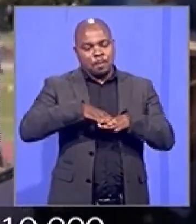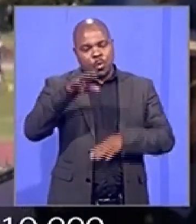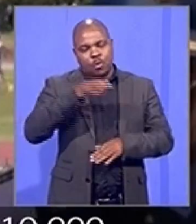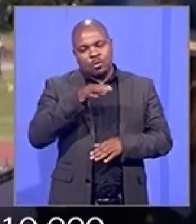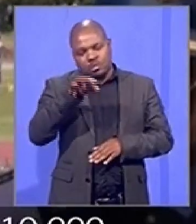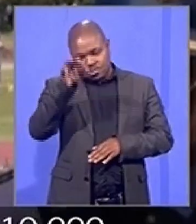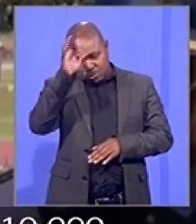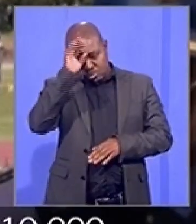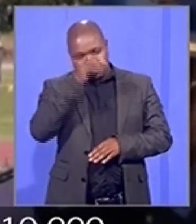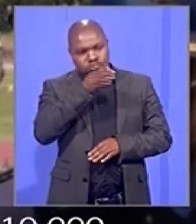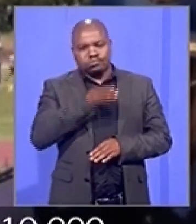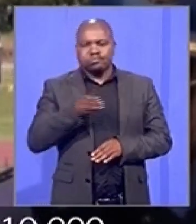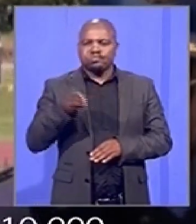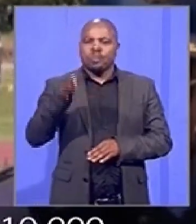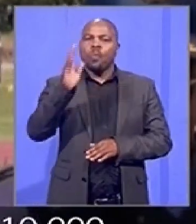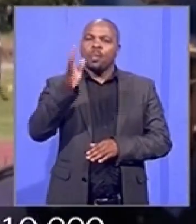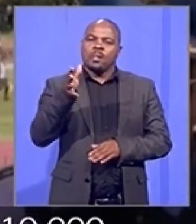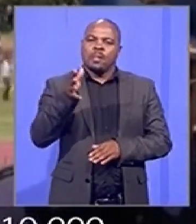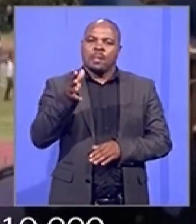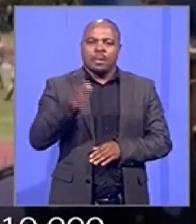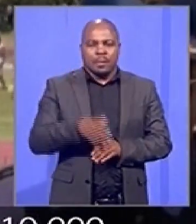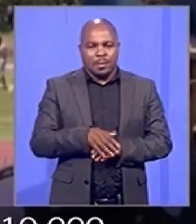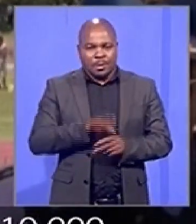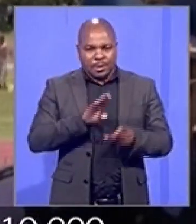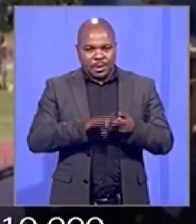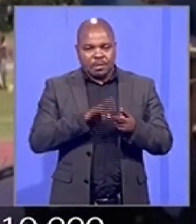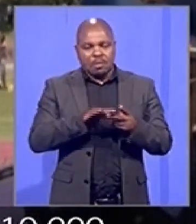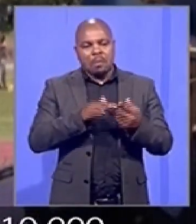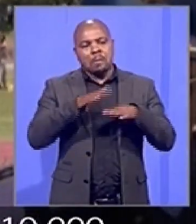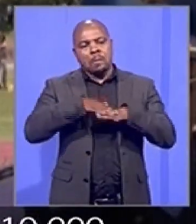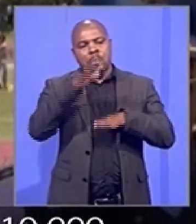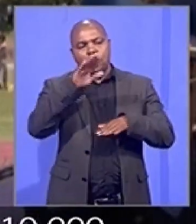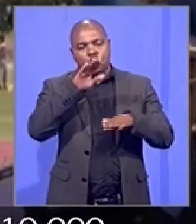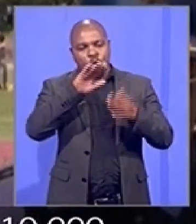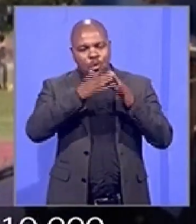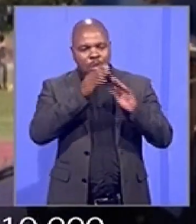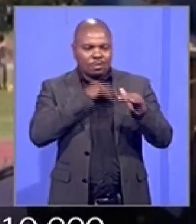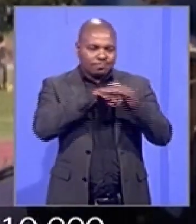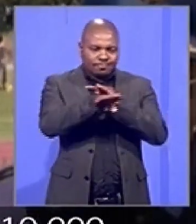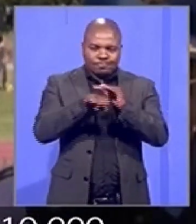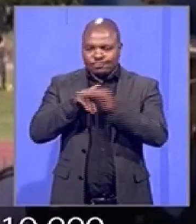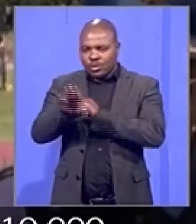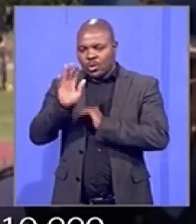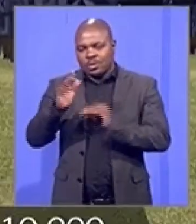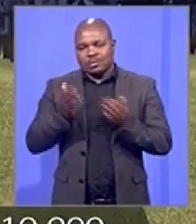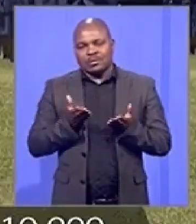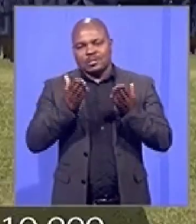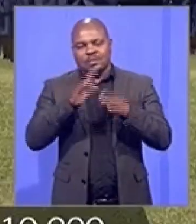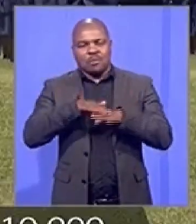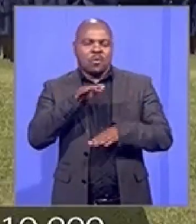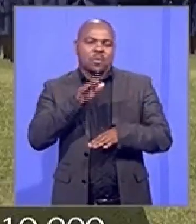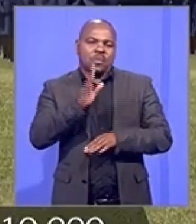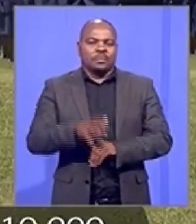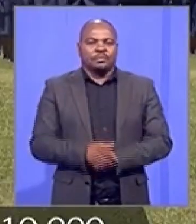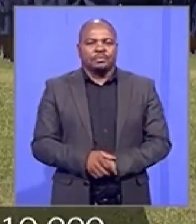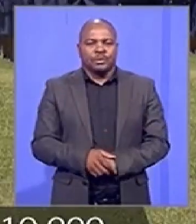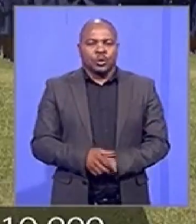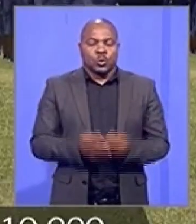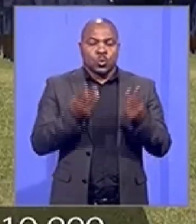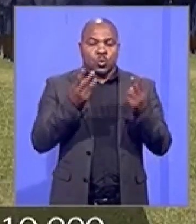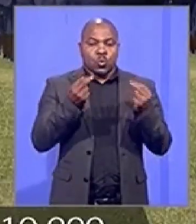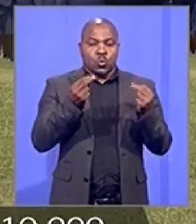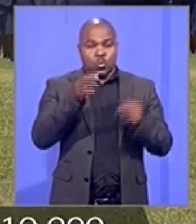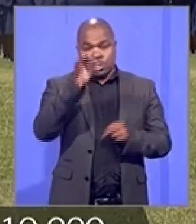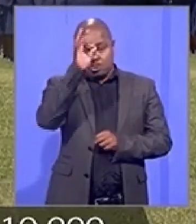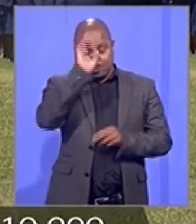ground, will be able to reach more communities, more delivery of service. Mapolesa a matjha a